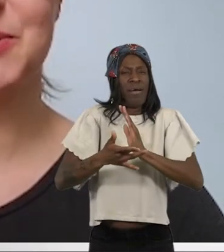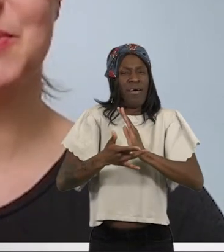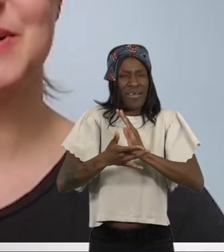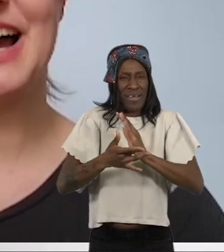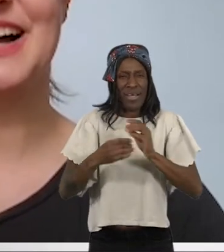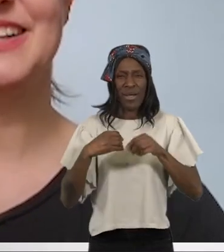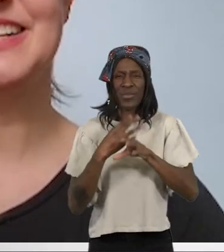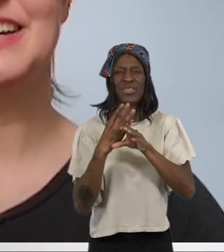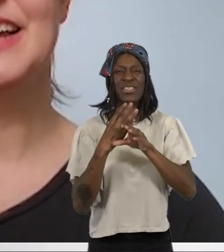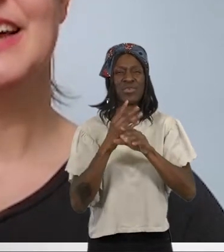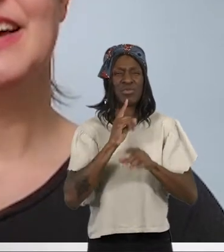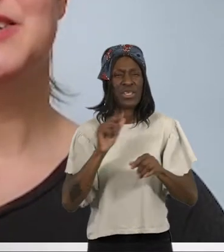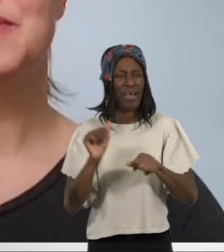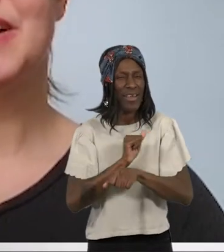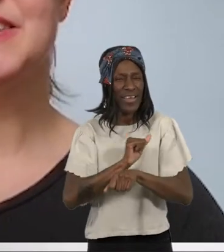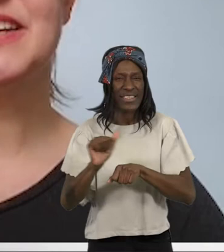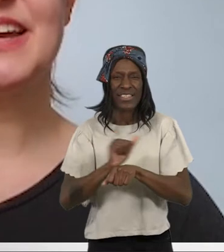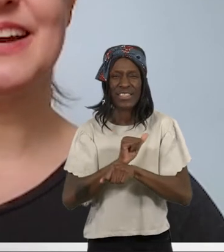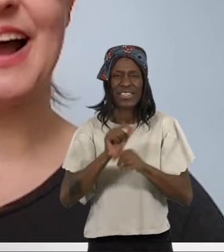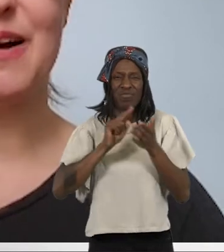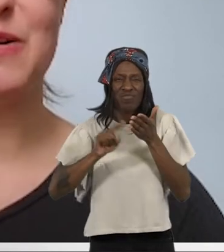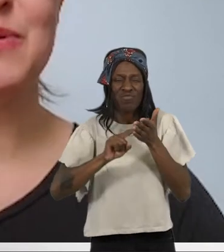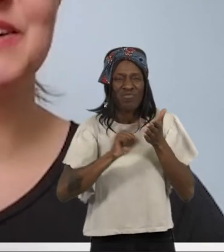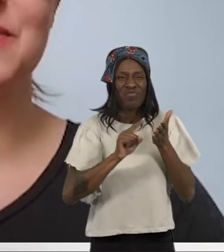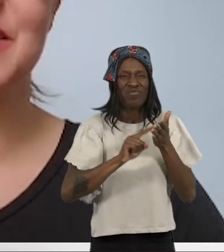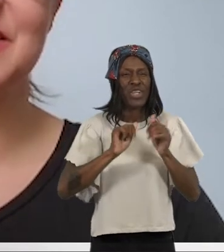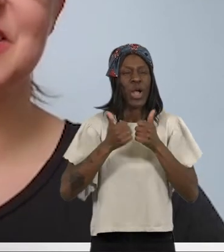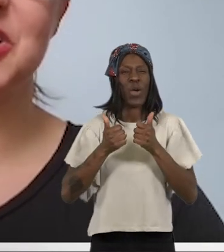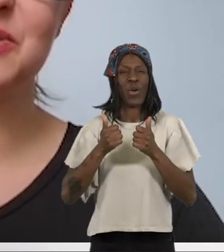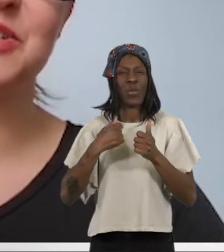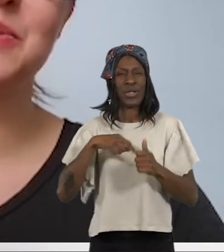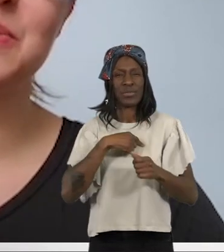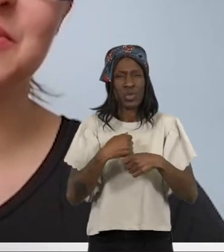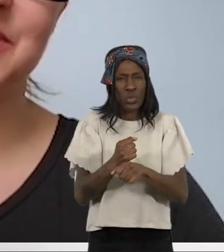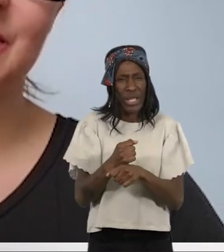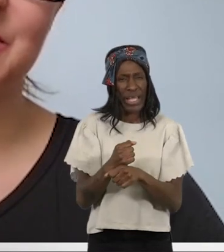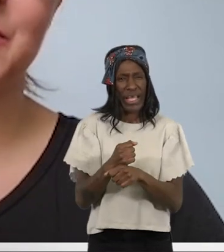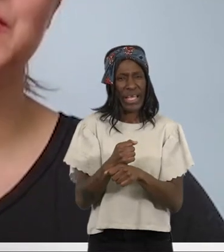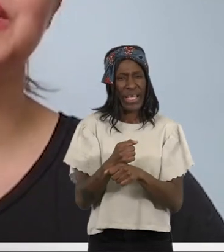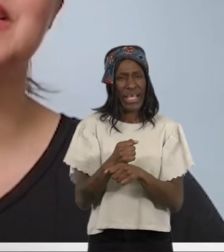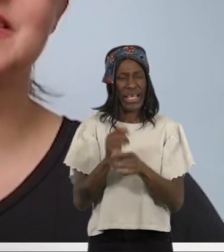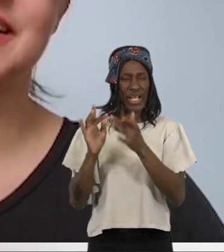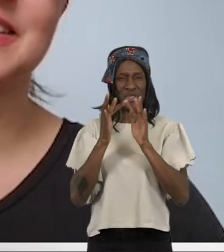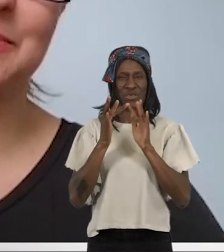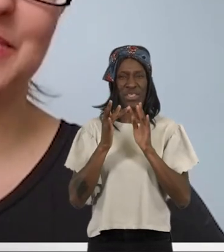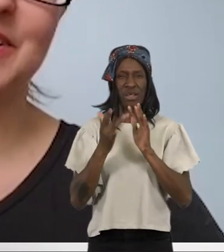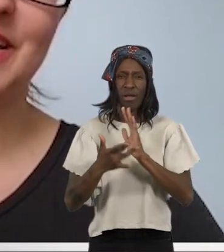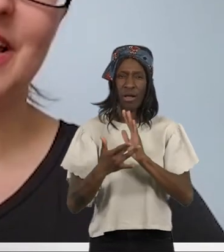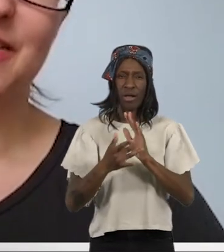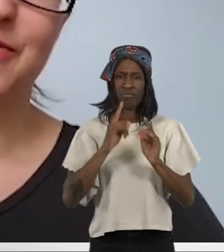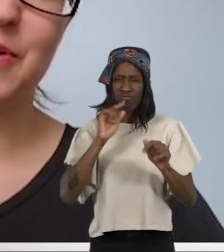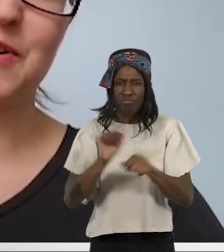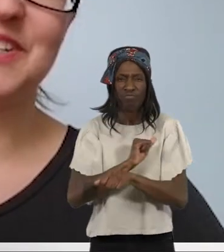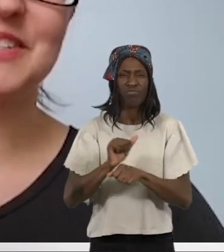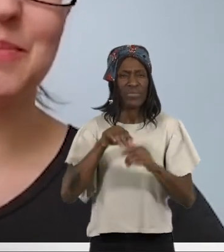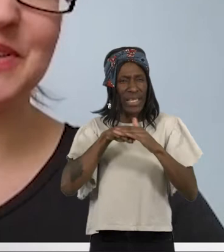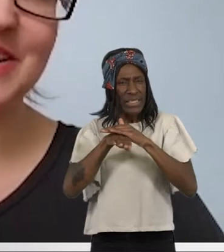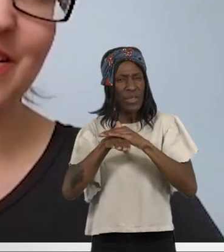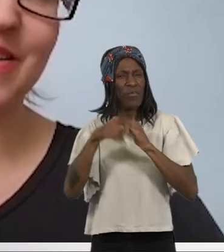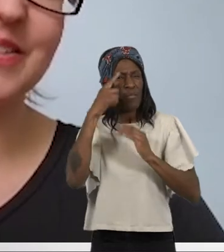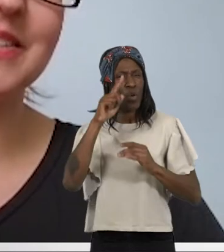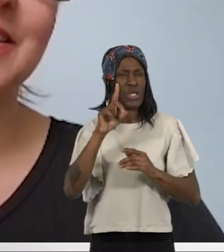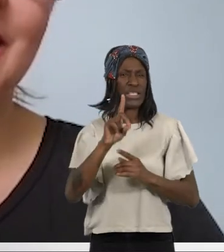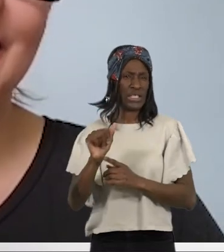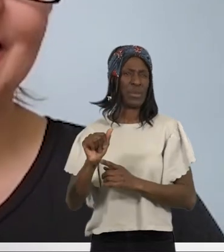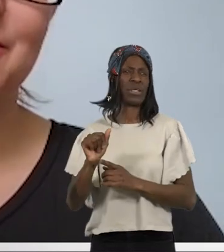to virtual reality, to investigate how we can create digital tools that are truly accessible for